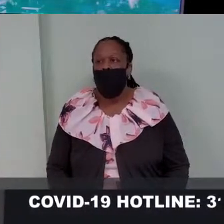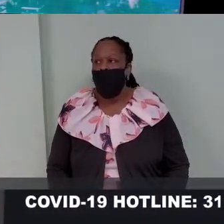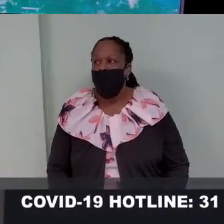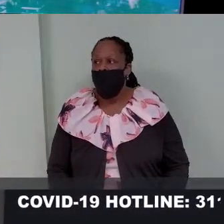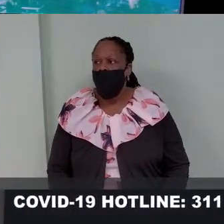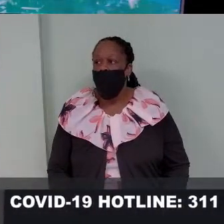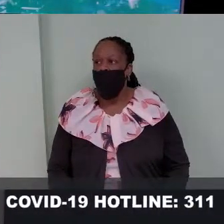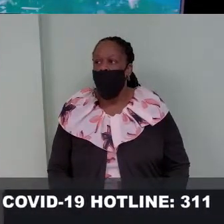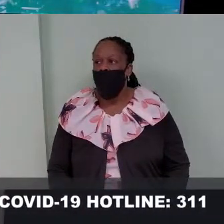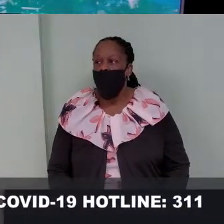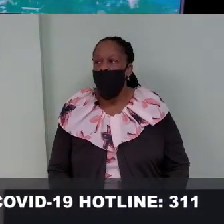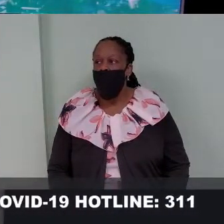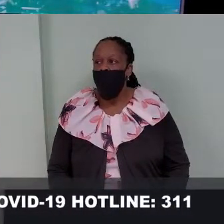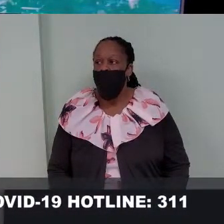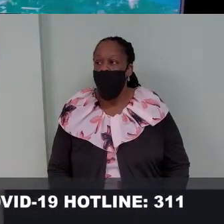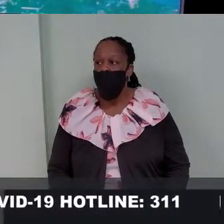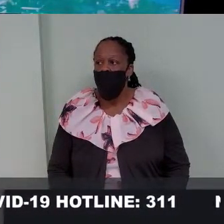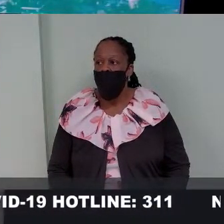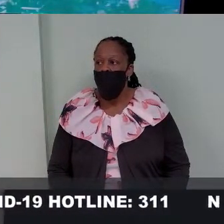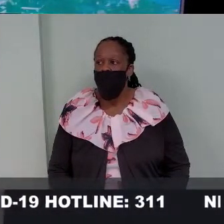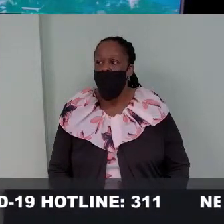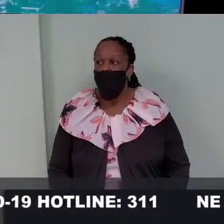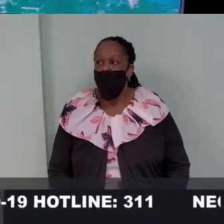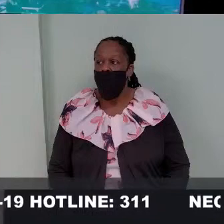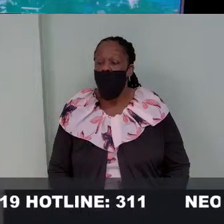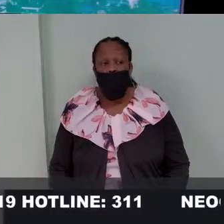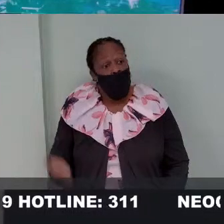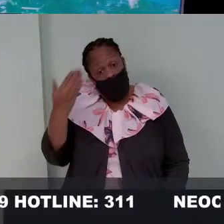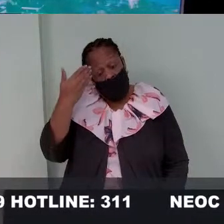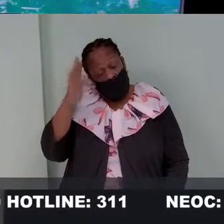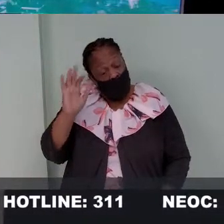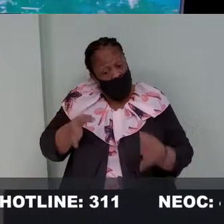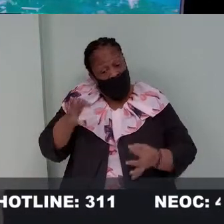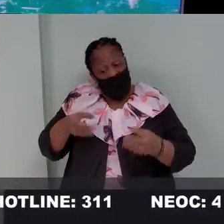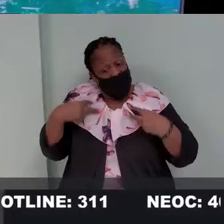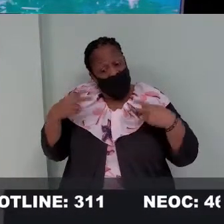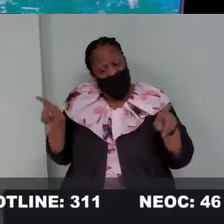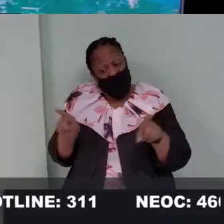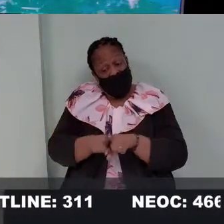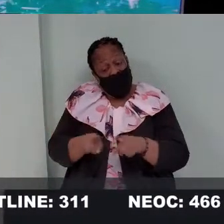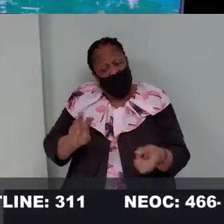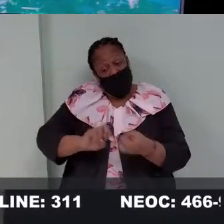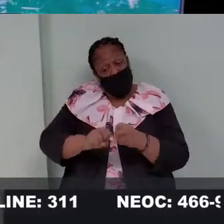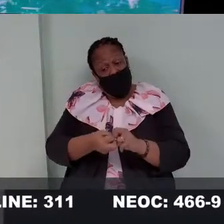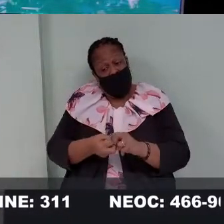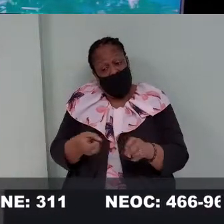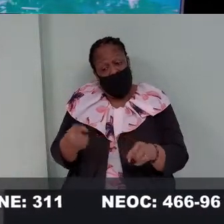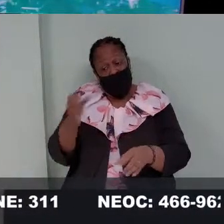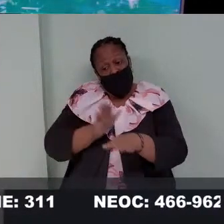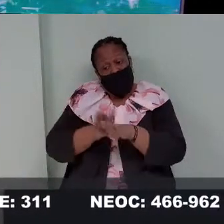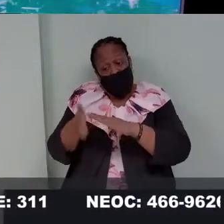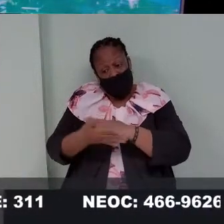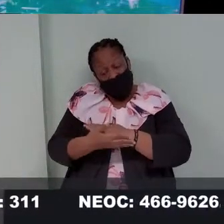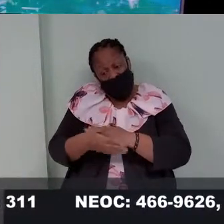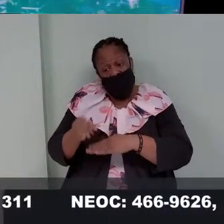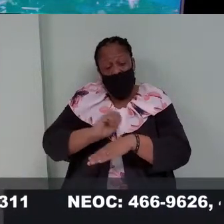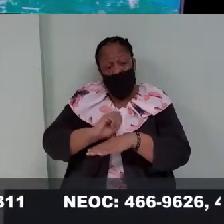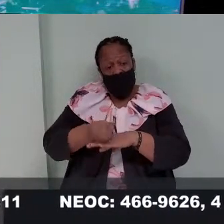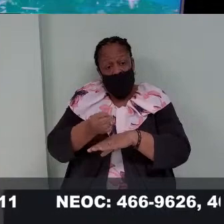here. Now, whether or not we end up like St. Lucia or Jamaica or Trinidad or those places that have community